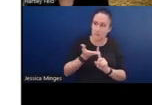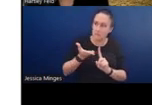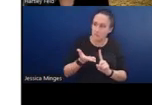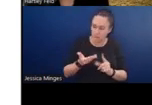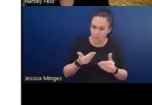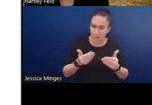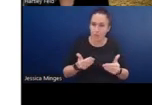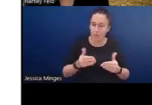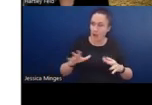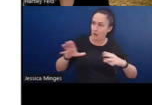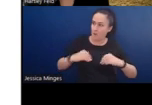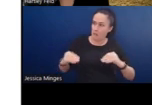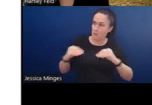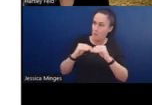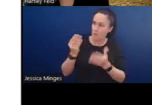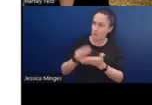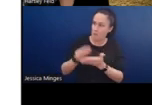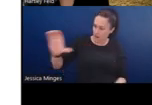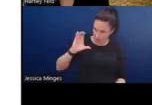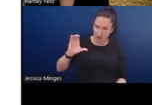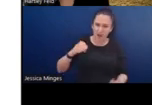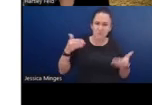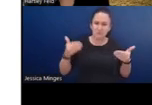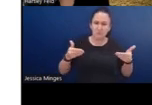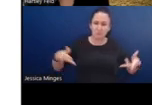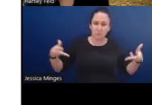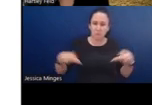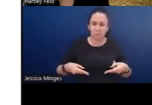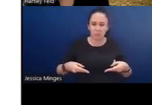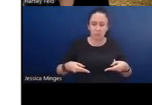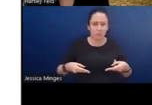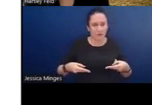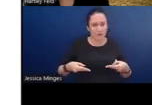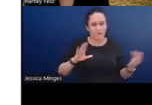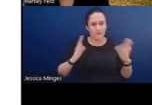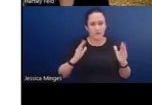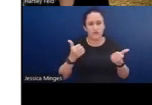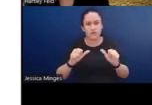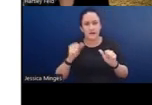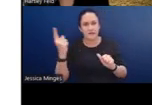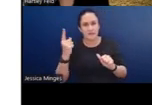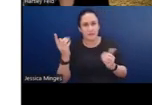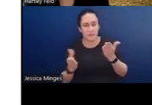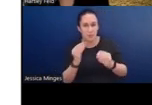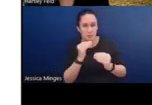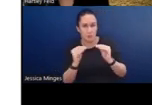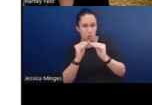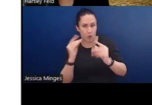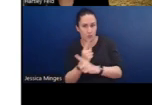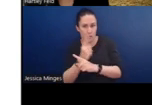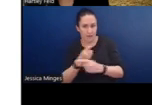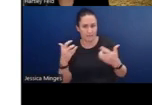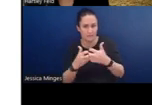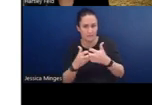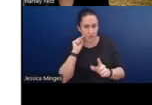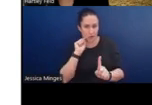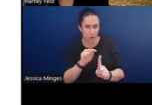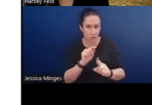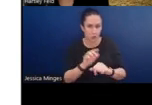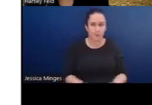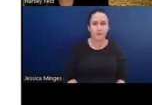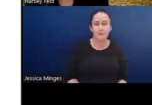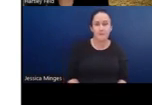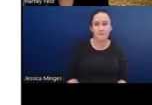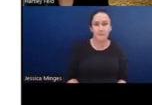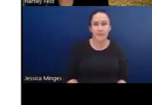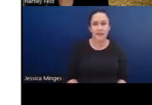have a permanent sterilization and never get pregnant versus trying something that might be more appropriate for you. And so a lot